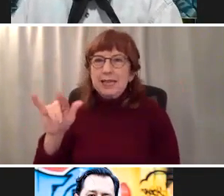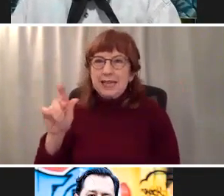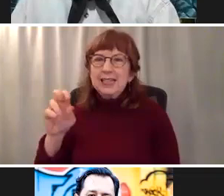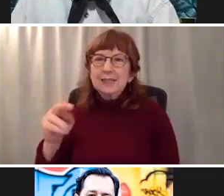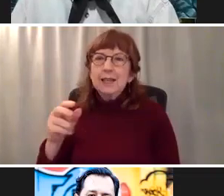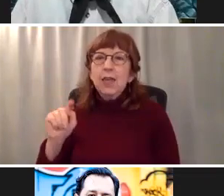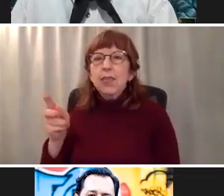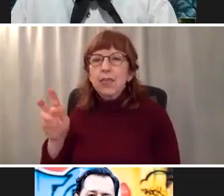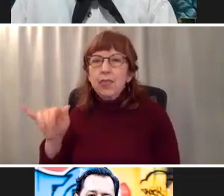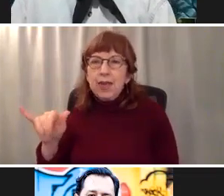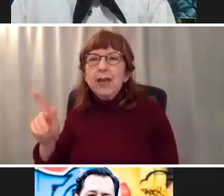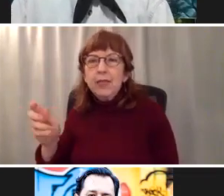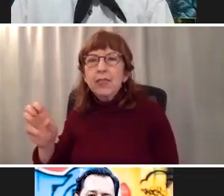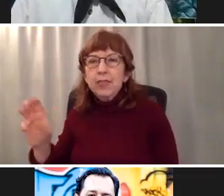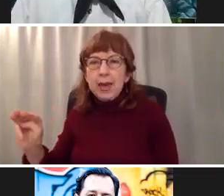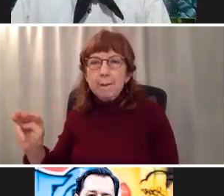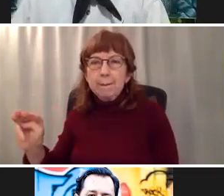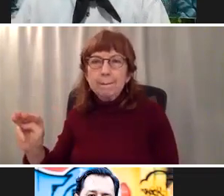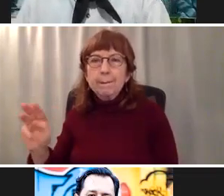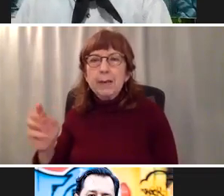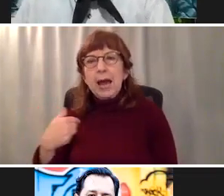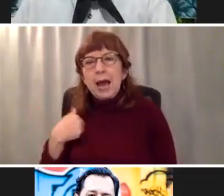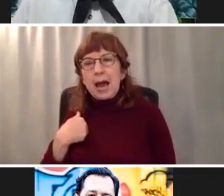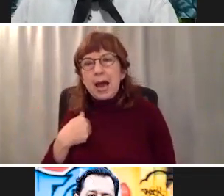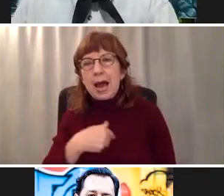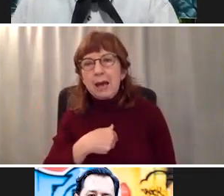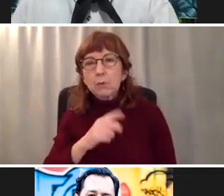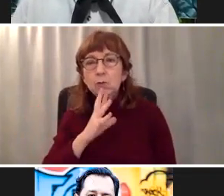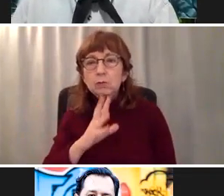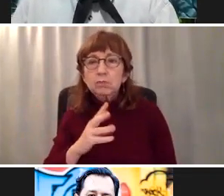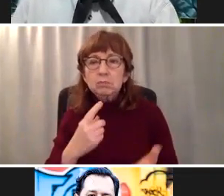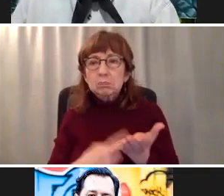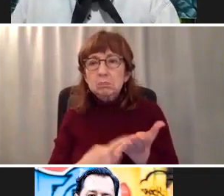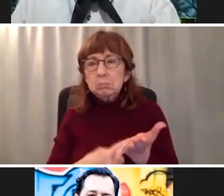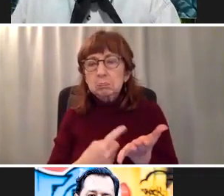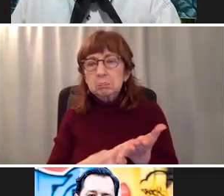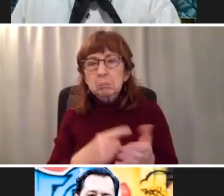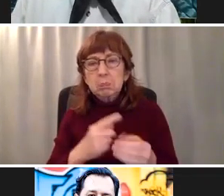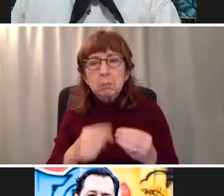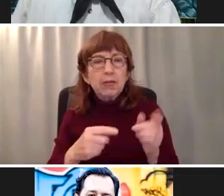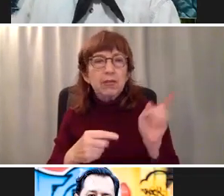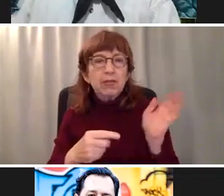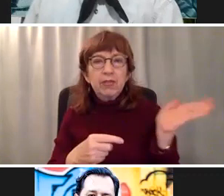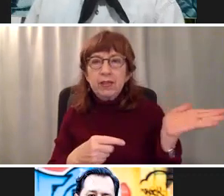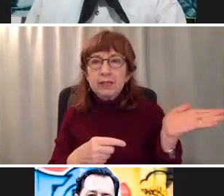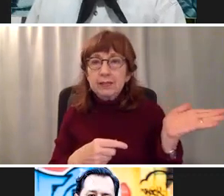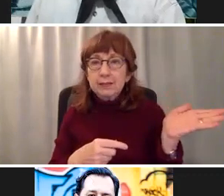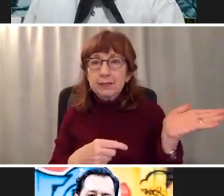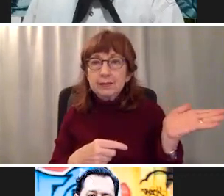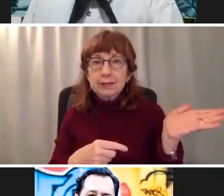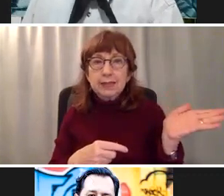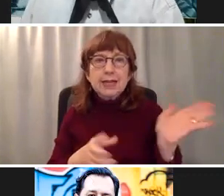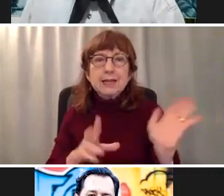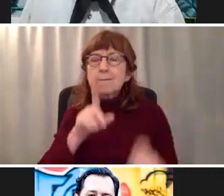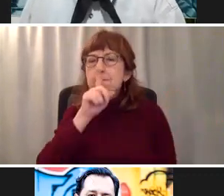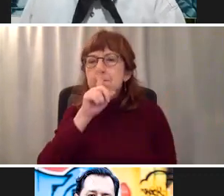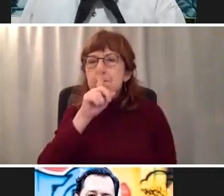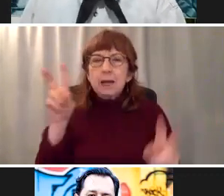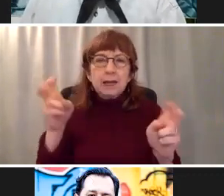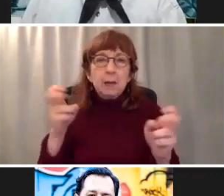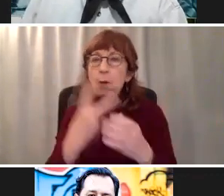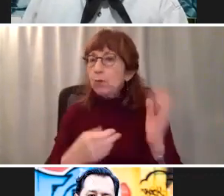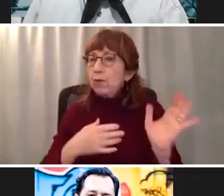them pronouns. And I'm going to be talking about this print. It's untitled. Both of